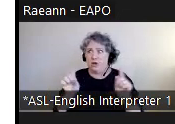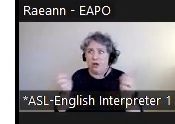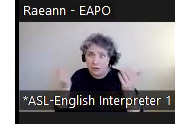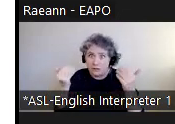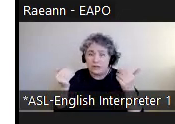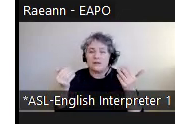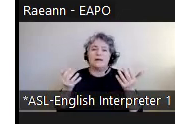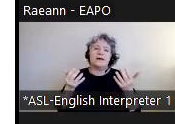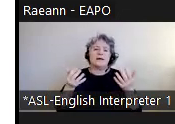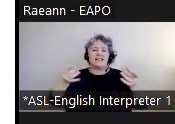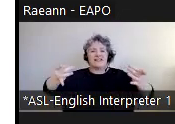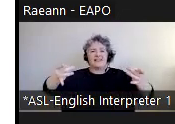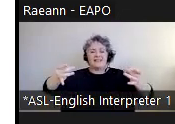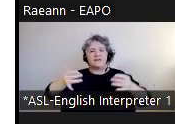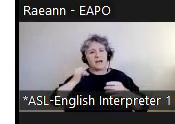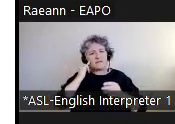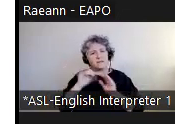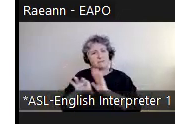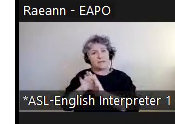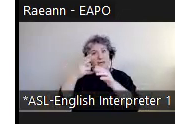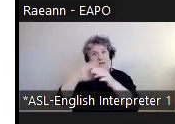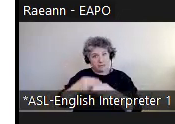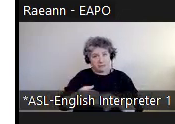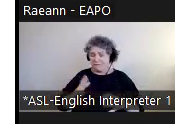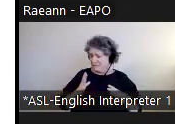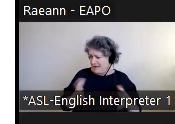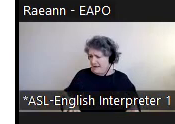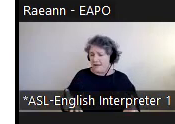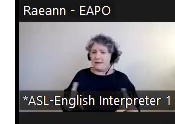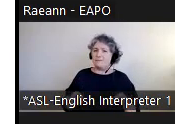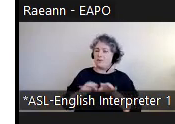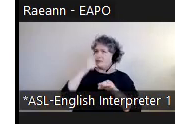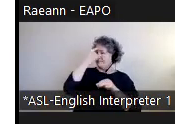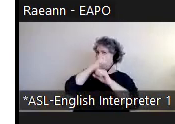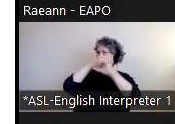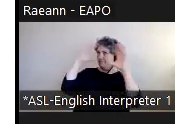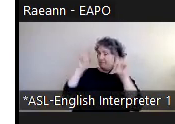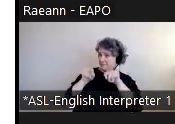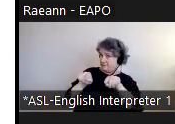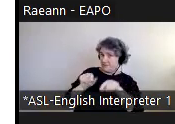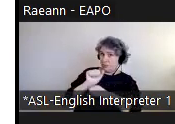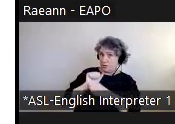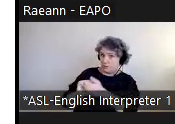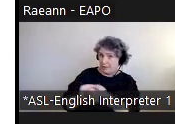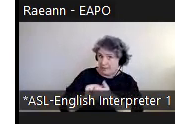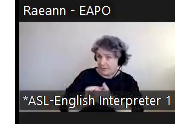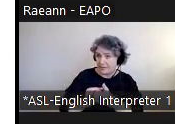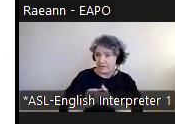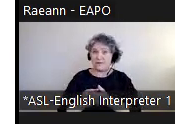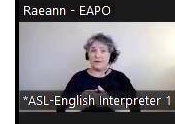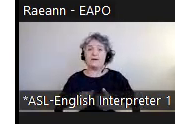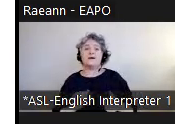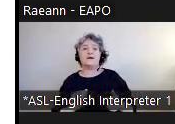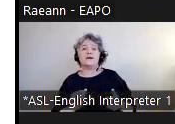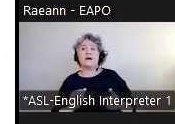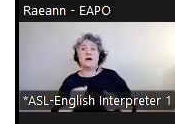decision. So if you're picking more than one attorney, just keep in mind, can they work together? Can they work together with my power of attorney for